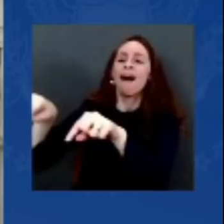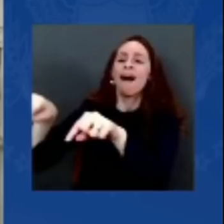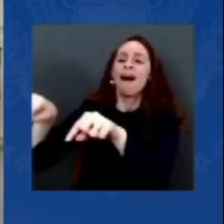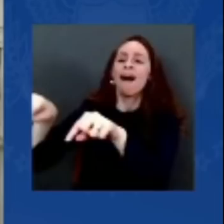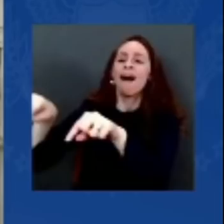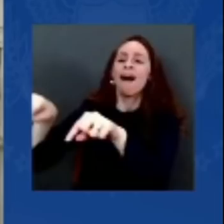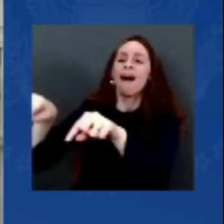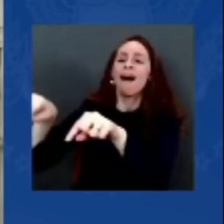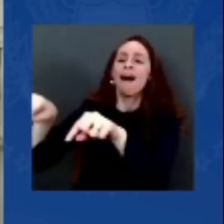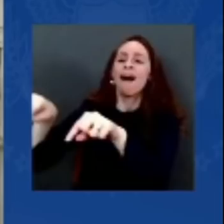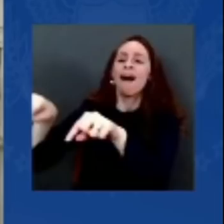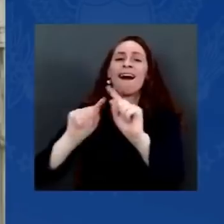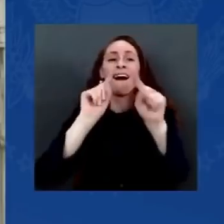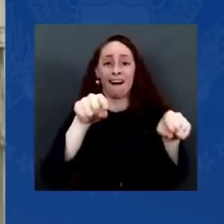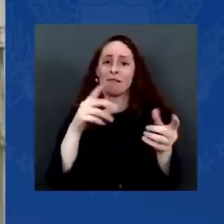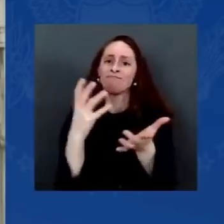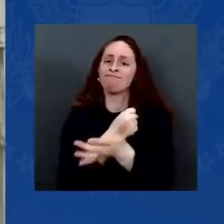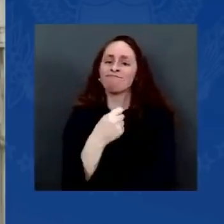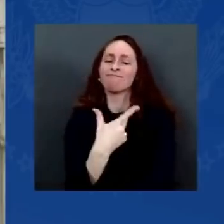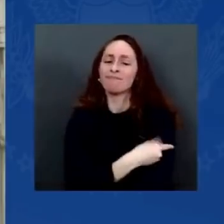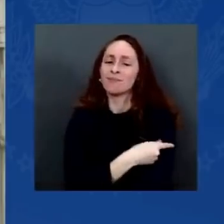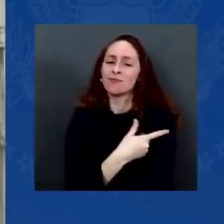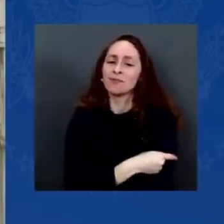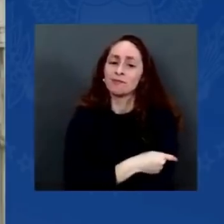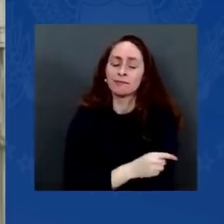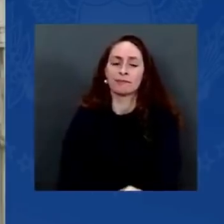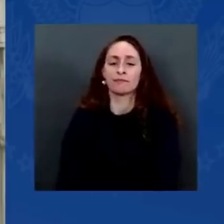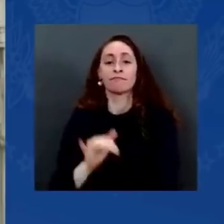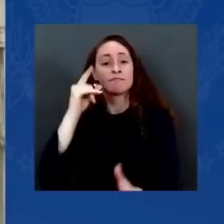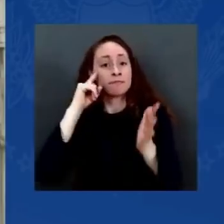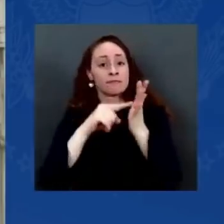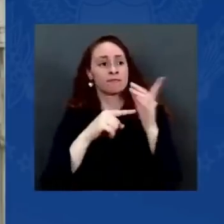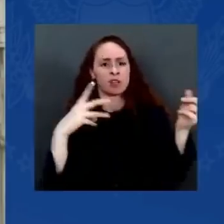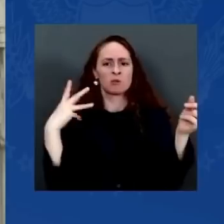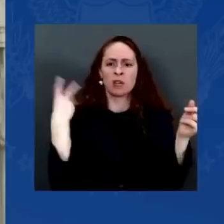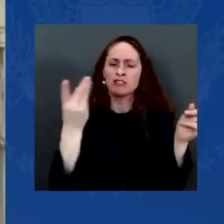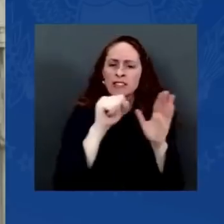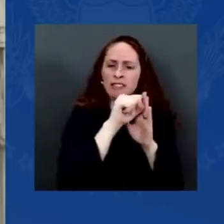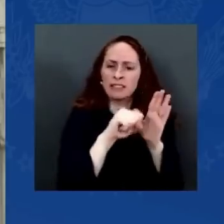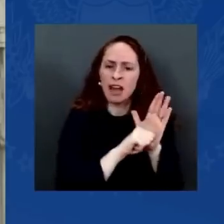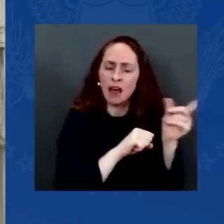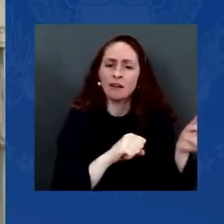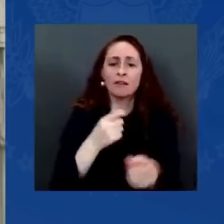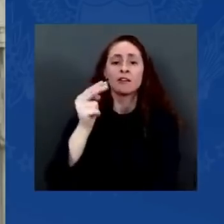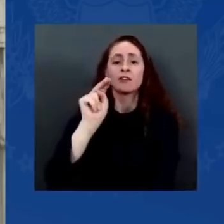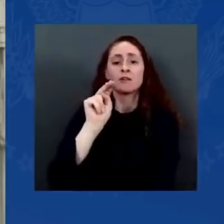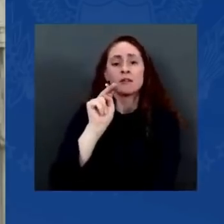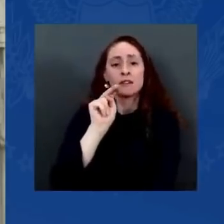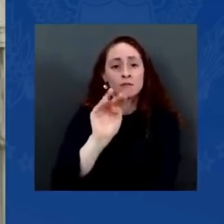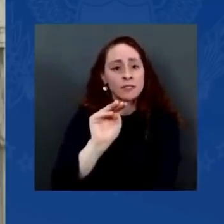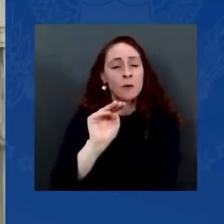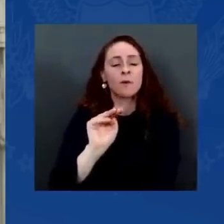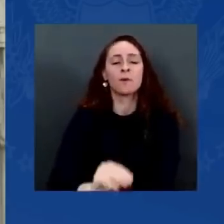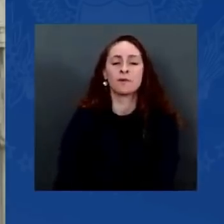entire presentation. Yeah. Recently, as cases have increased. And today, I'm directing FEMA to